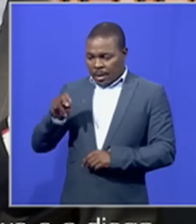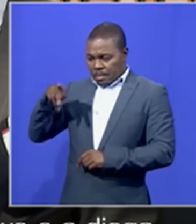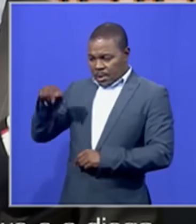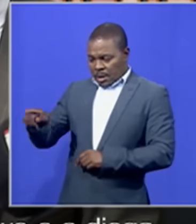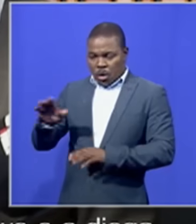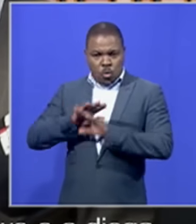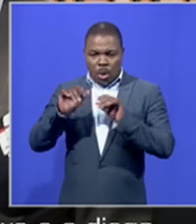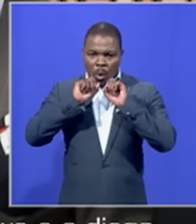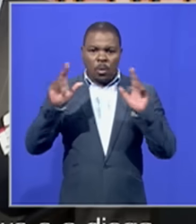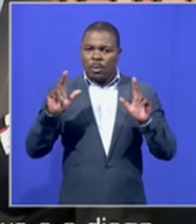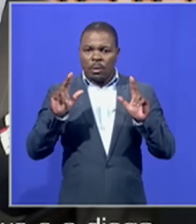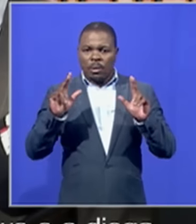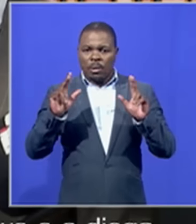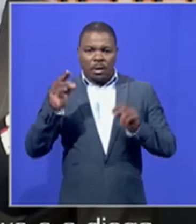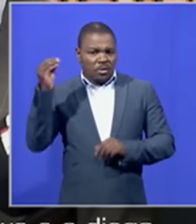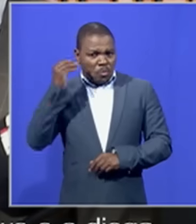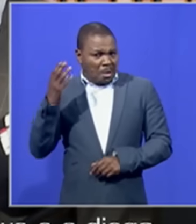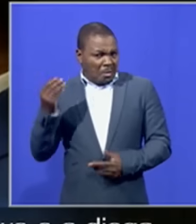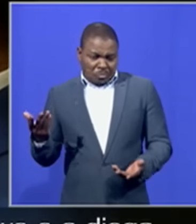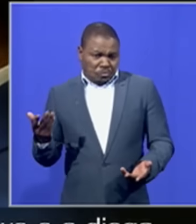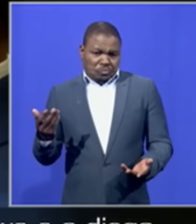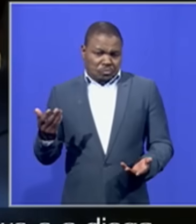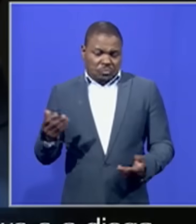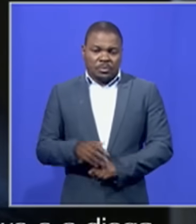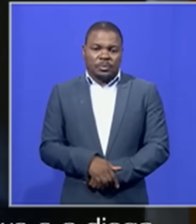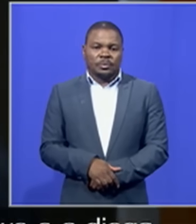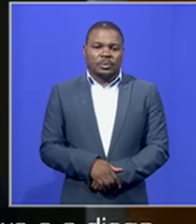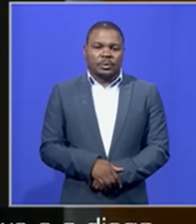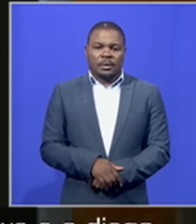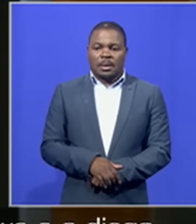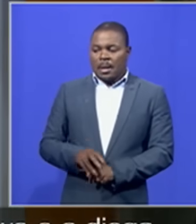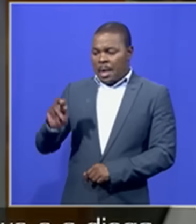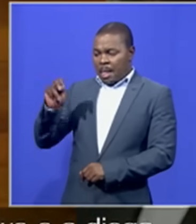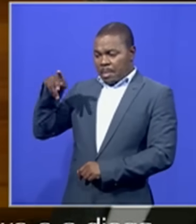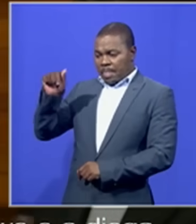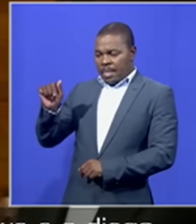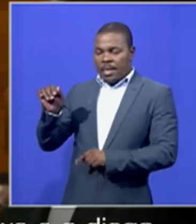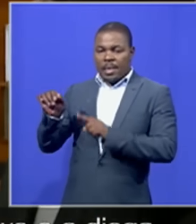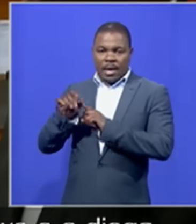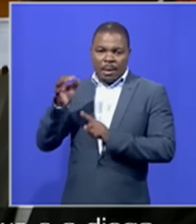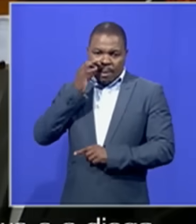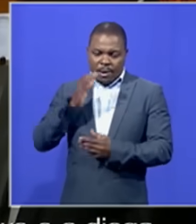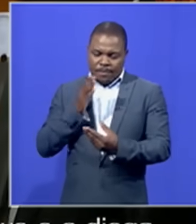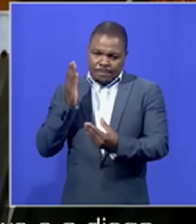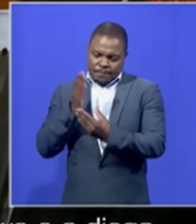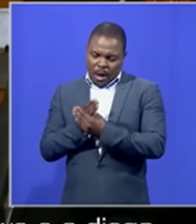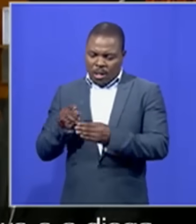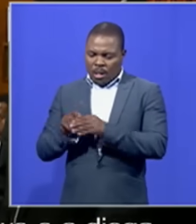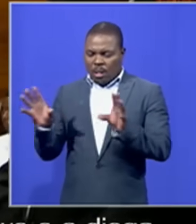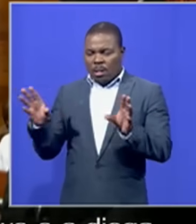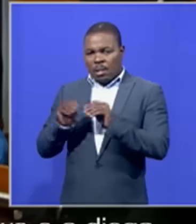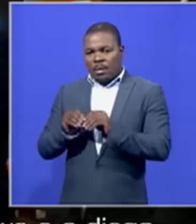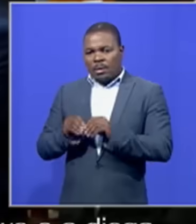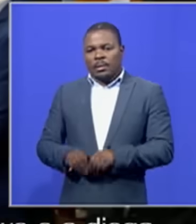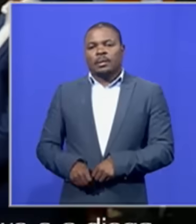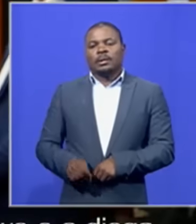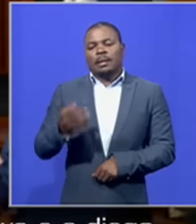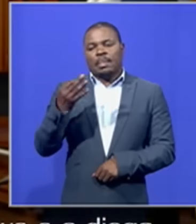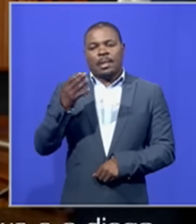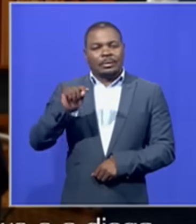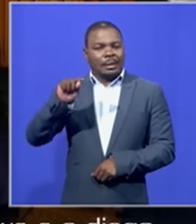aware that it has that information. Mmušo o re o na le di-file tšeo e ka bago tše dikete tše